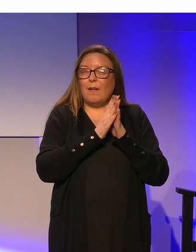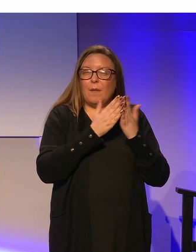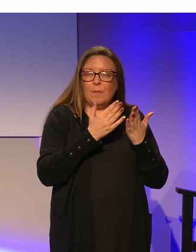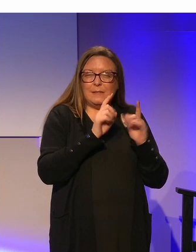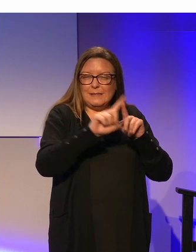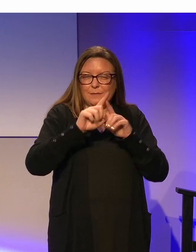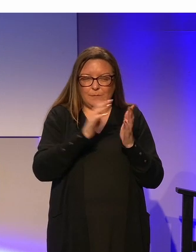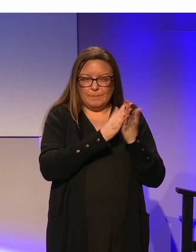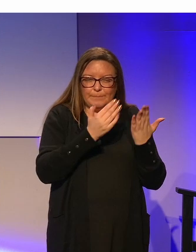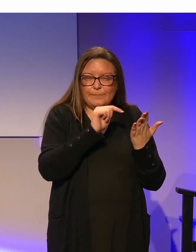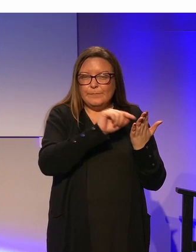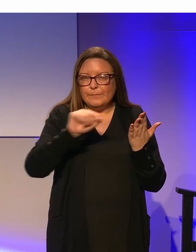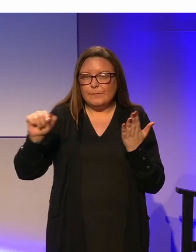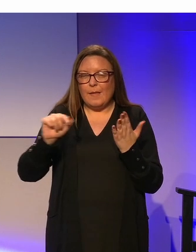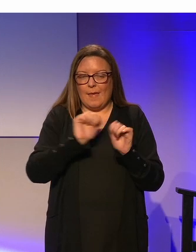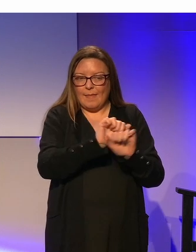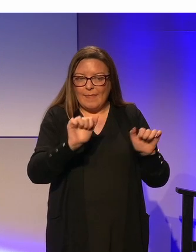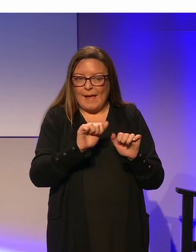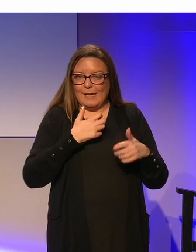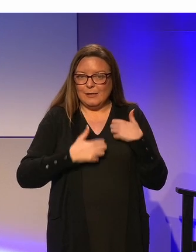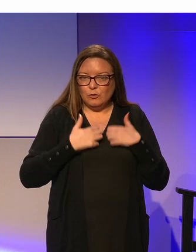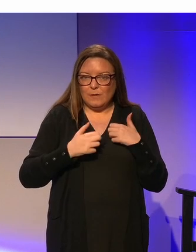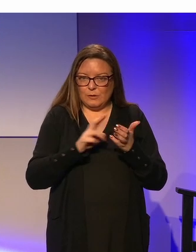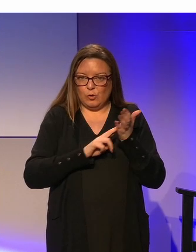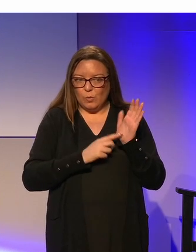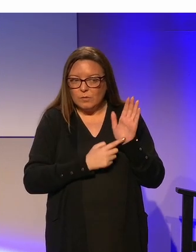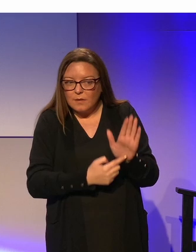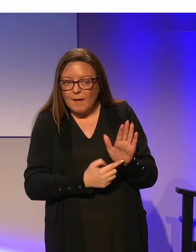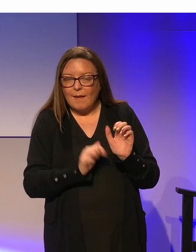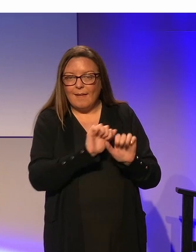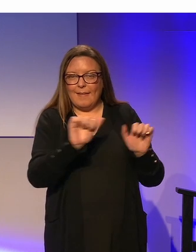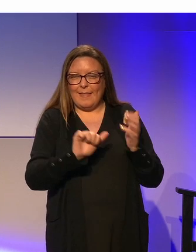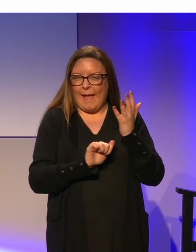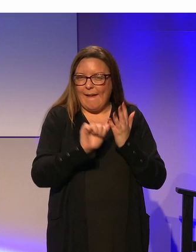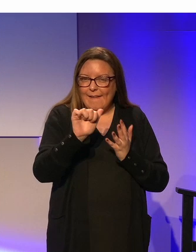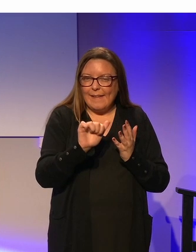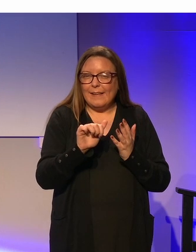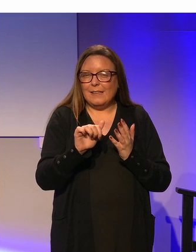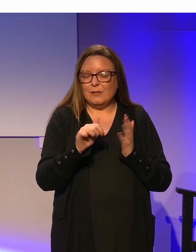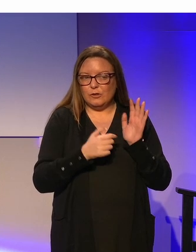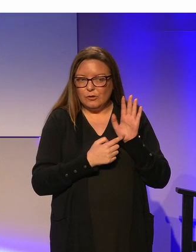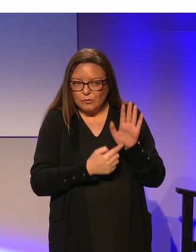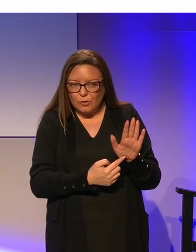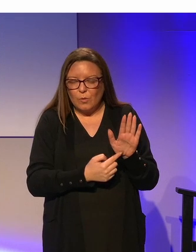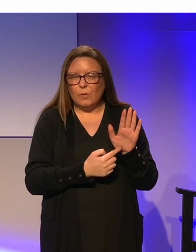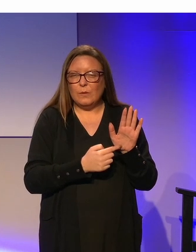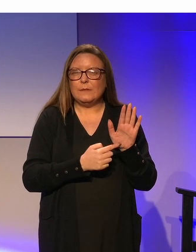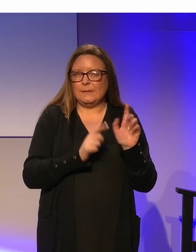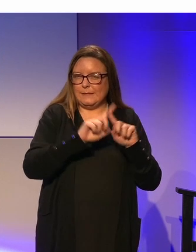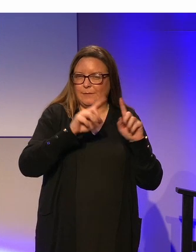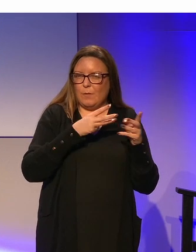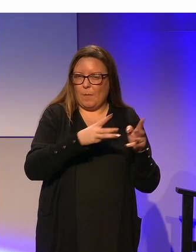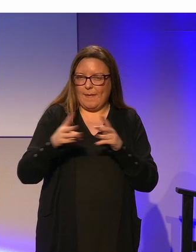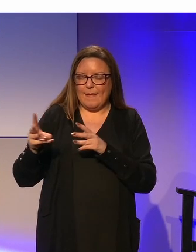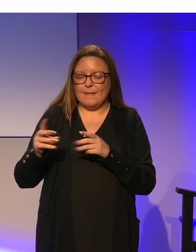depending on children and young people's interests and their age. That's kind of set the basis for moving